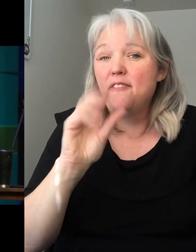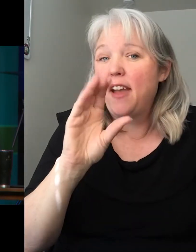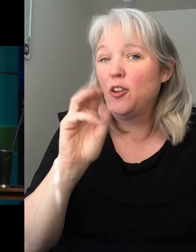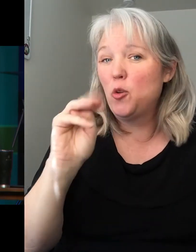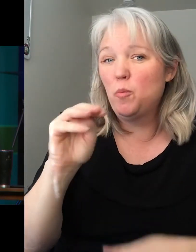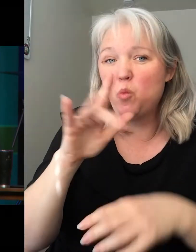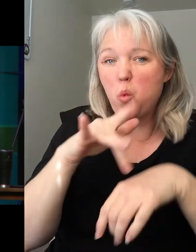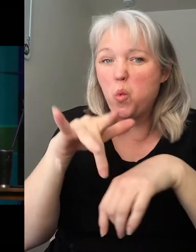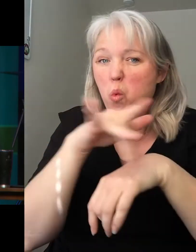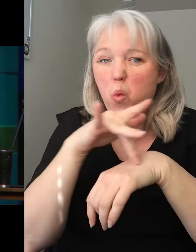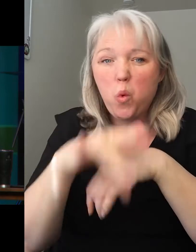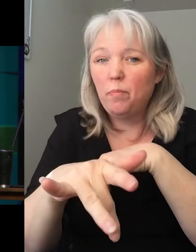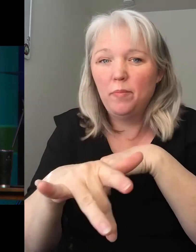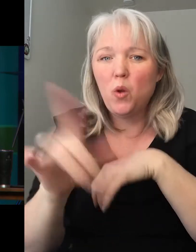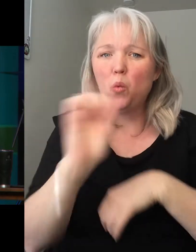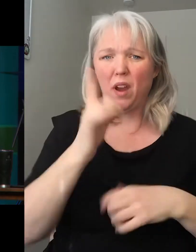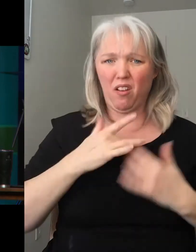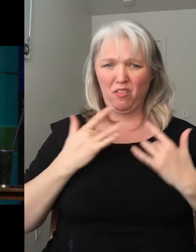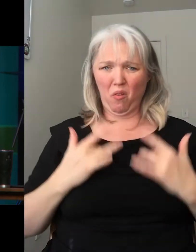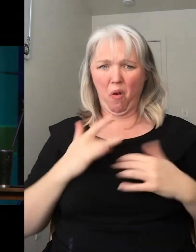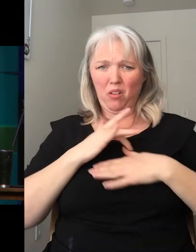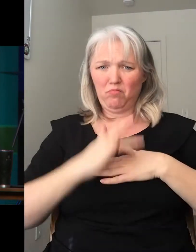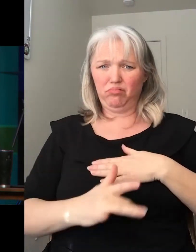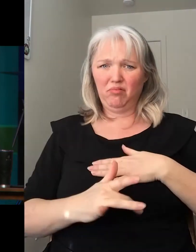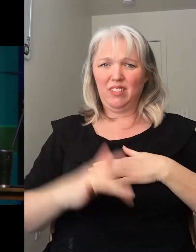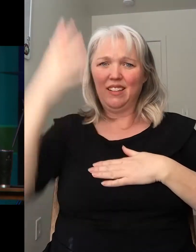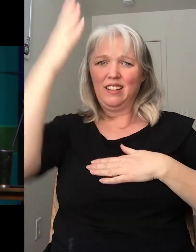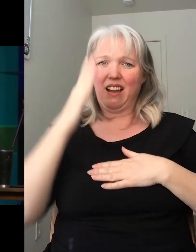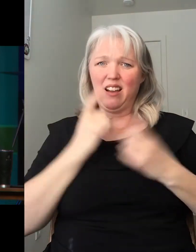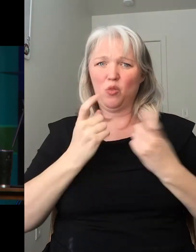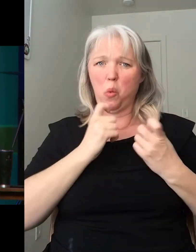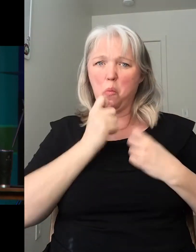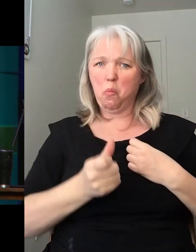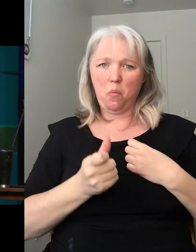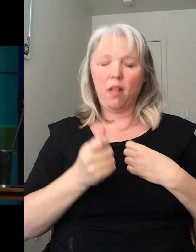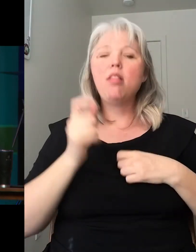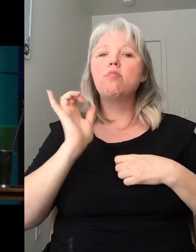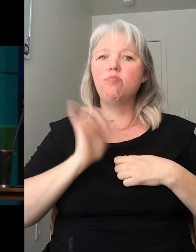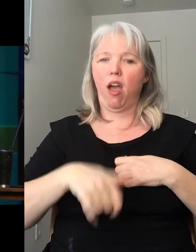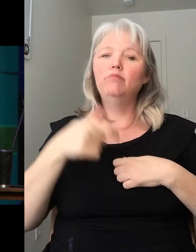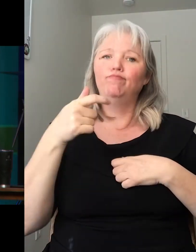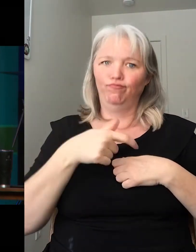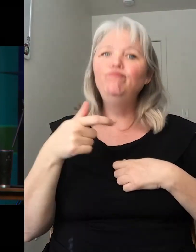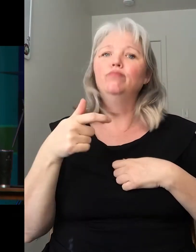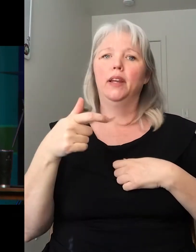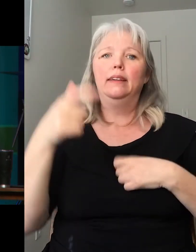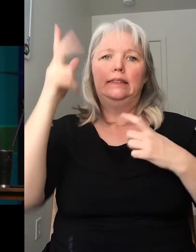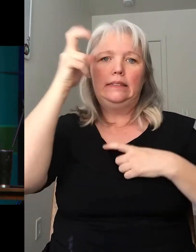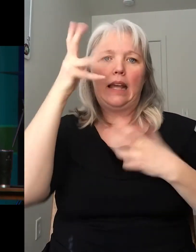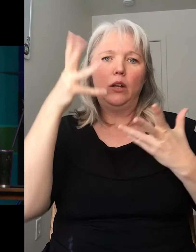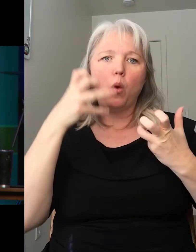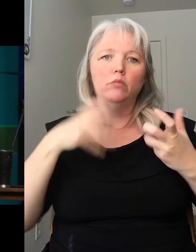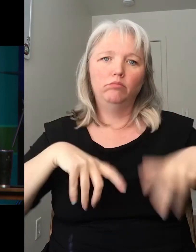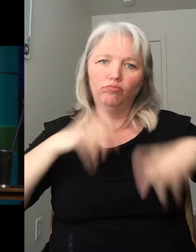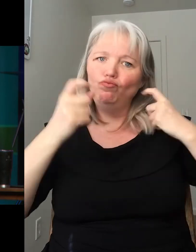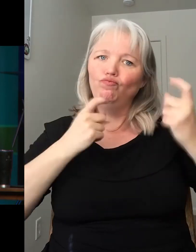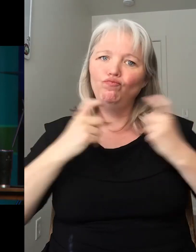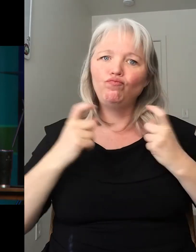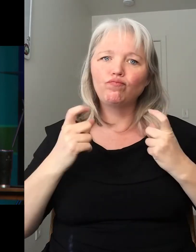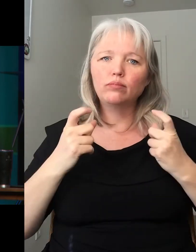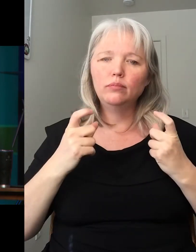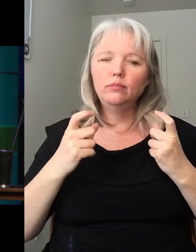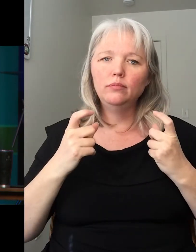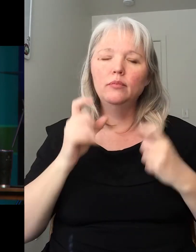vacuum. And where there's an open place in your heart that's not under the control of God, that's exactly where Satan wants to come